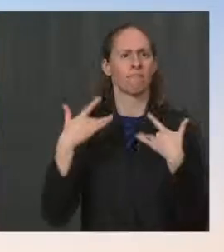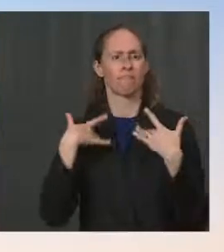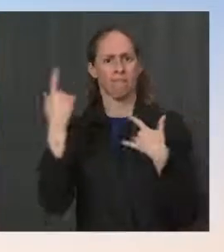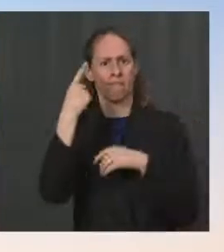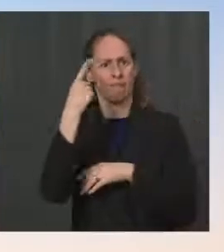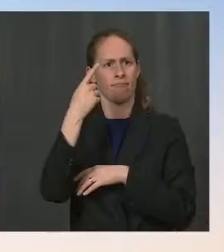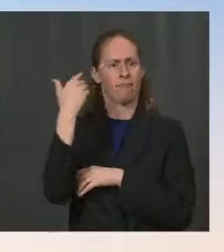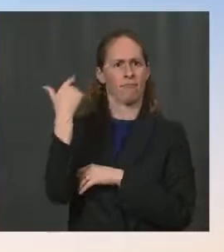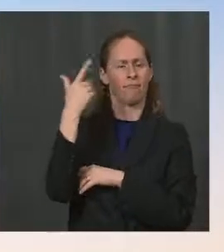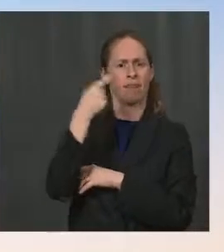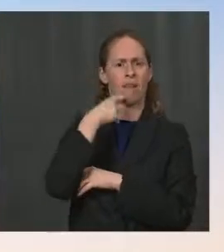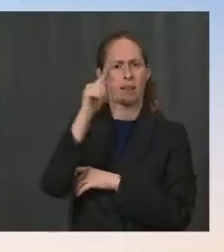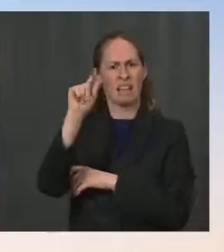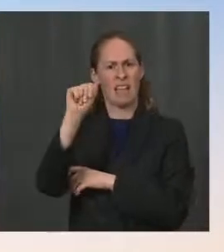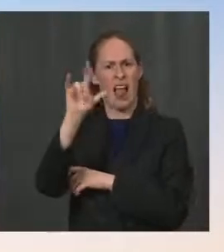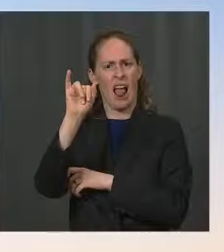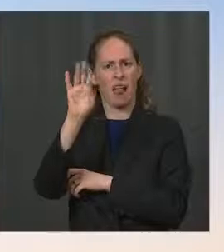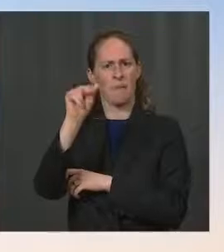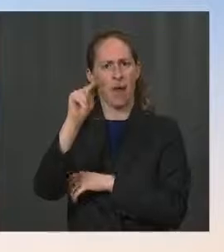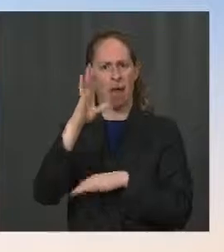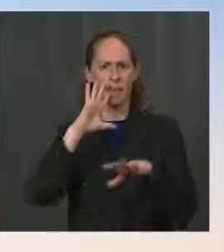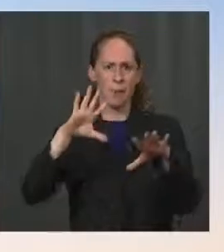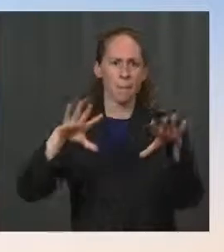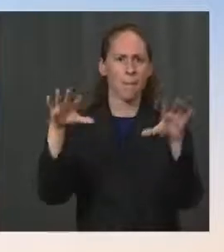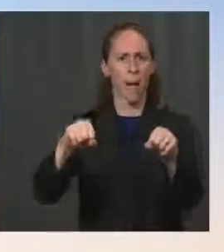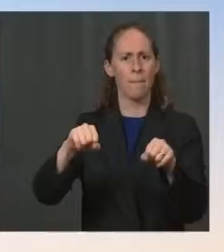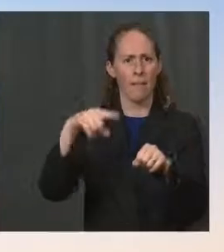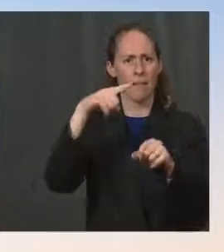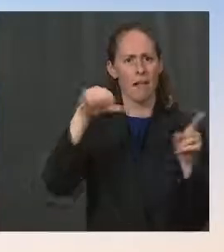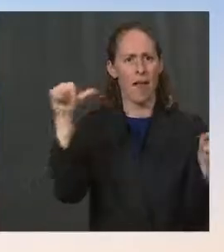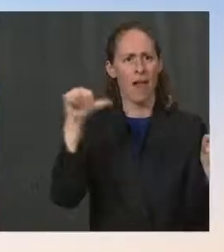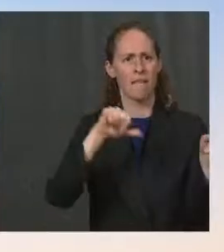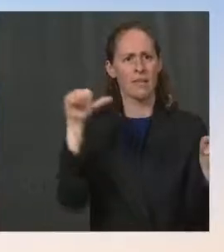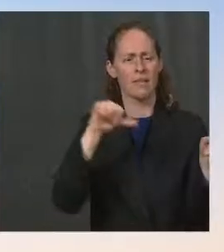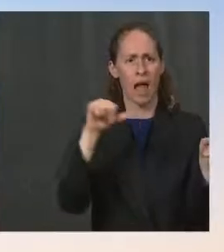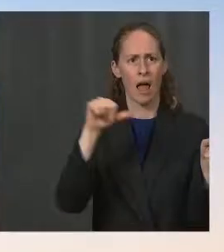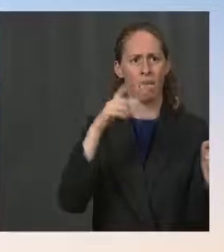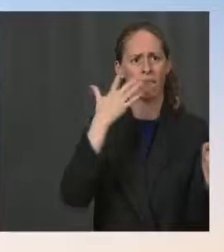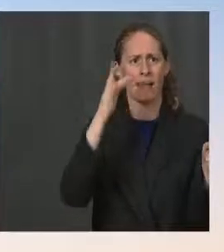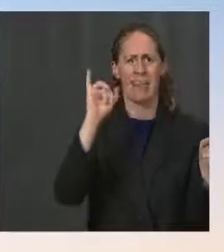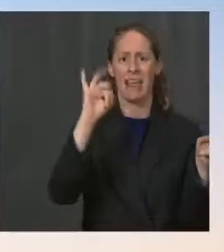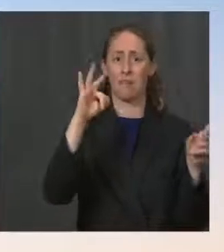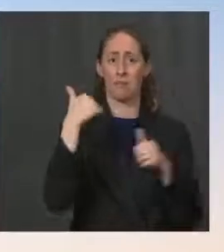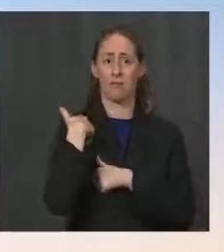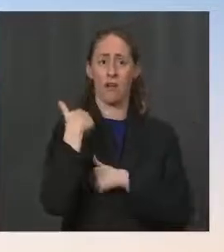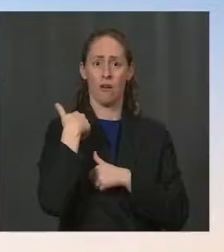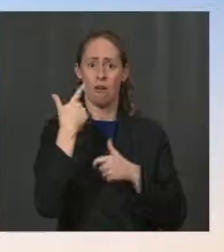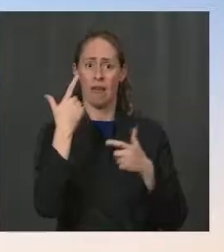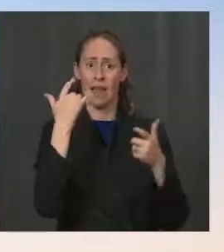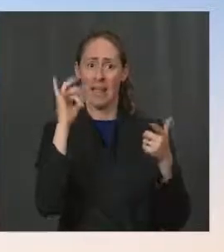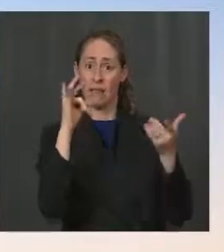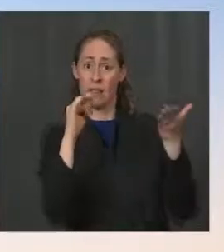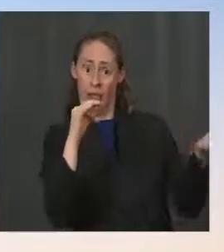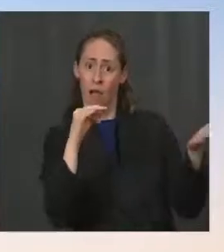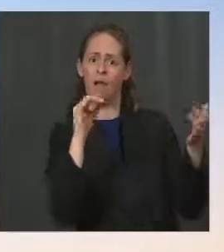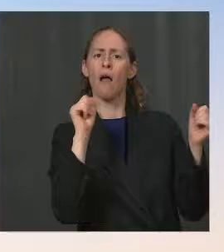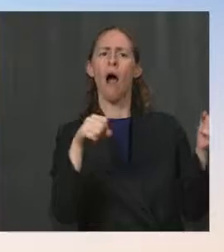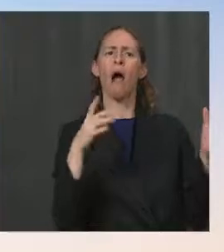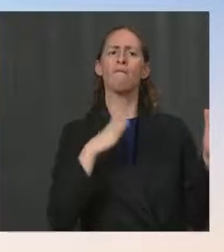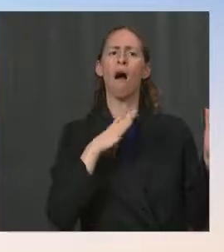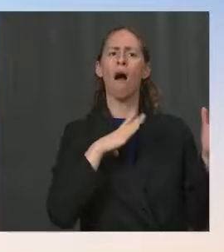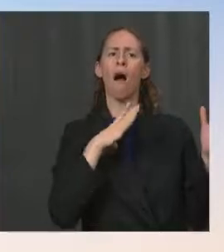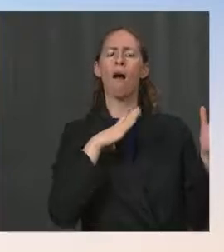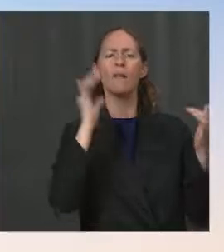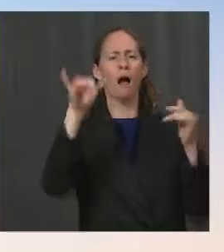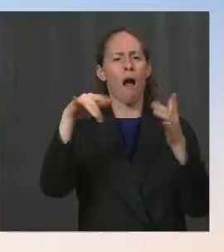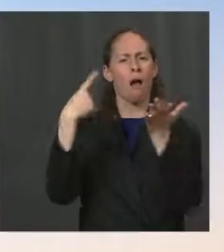project that Afghan forces were still in control. Is that accurate? Can you tell us a little bit more about that call? Well, I'm not going